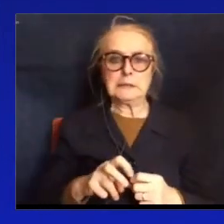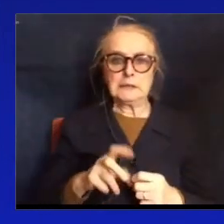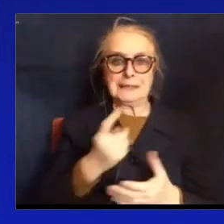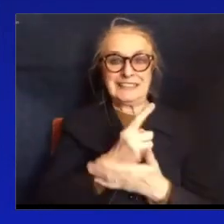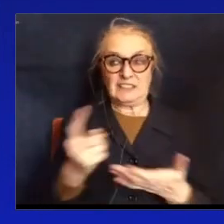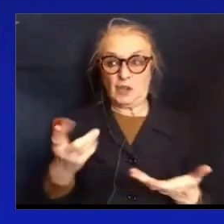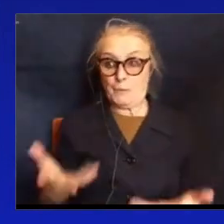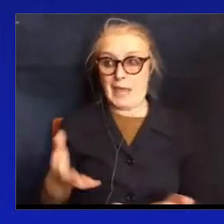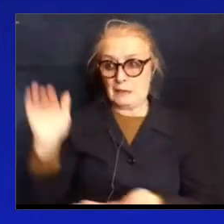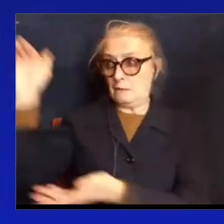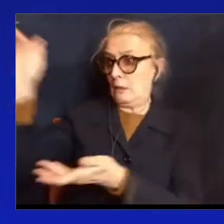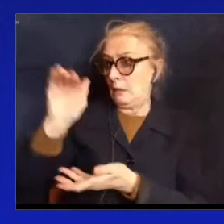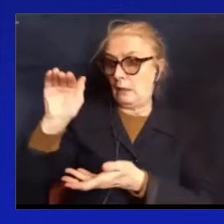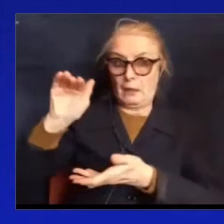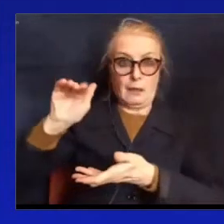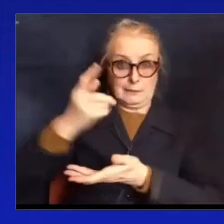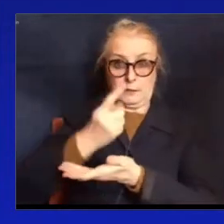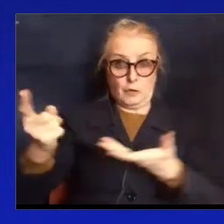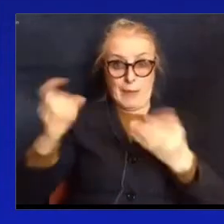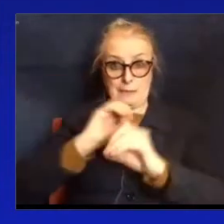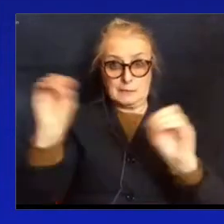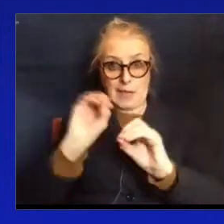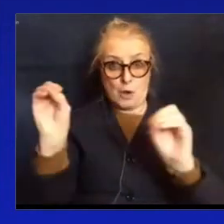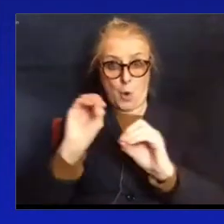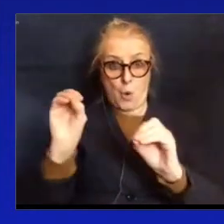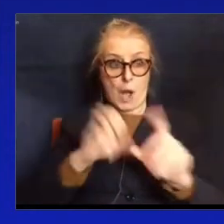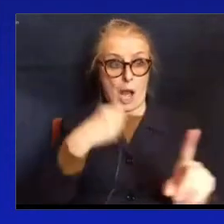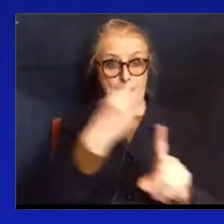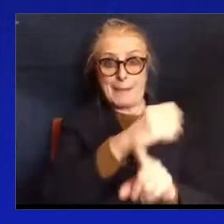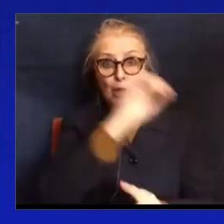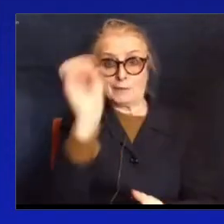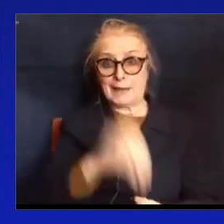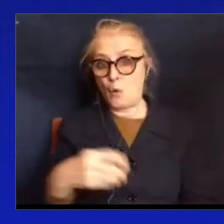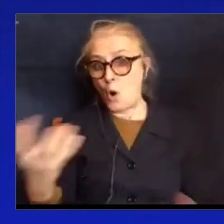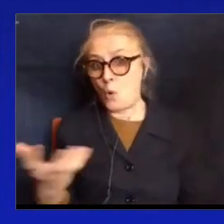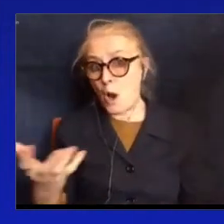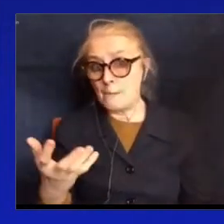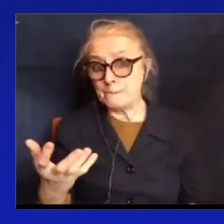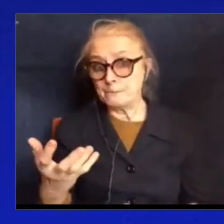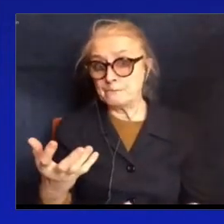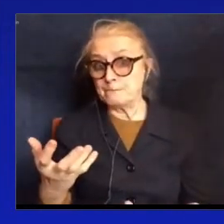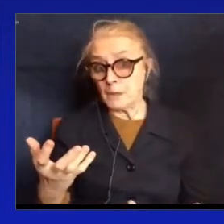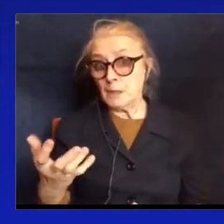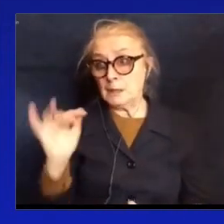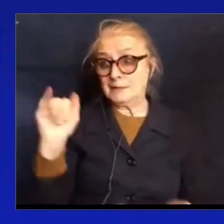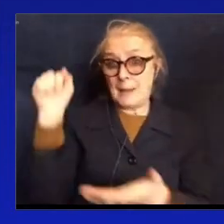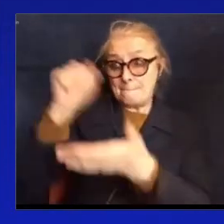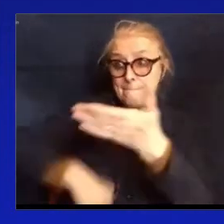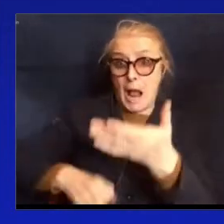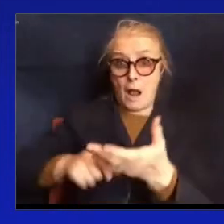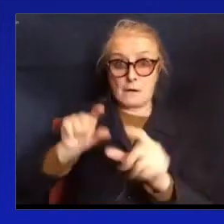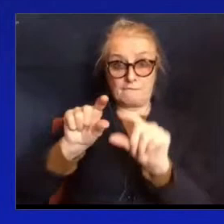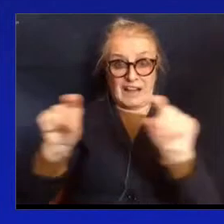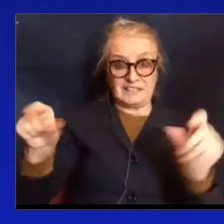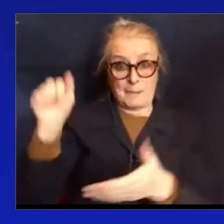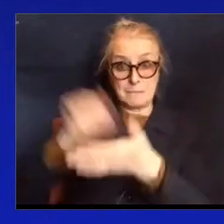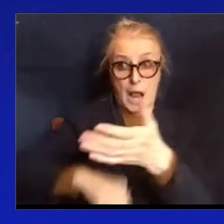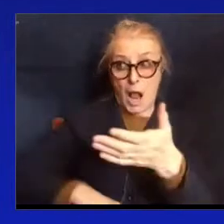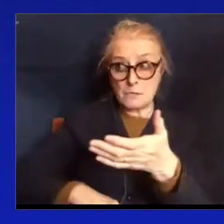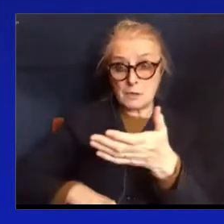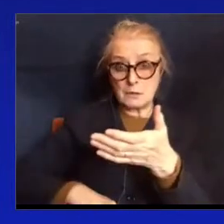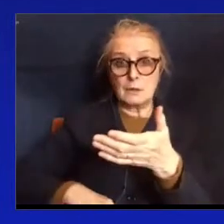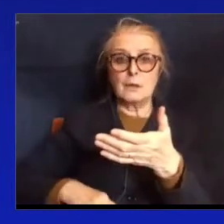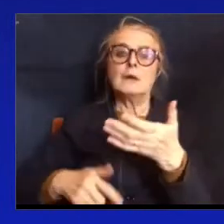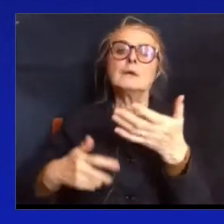the impact of not having any new virus vaccine supply this week, and how we have to adjust our